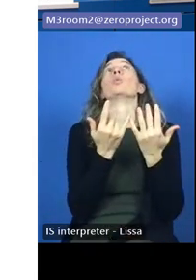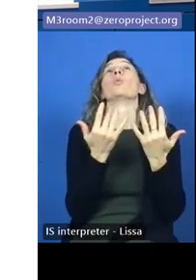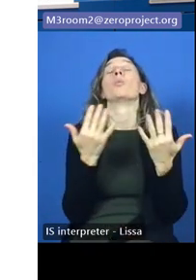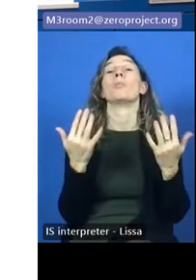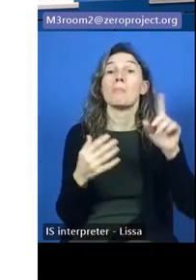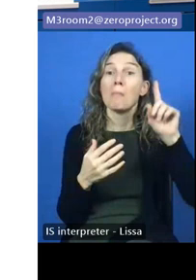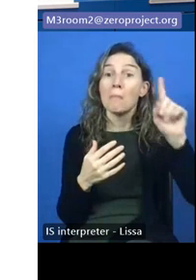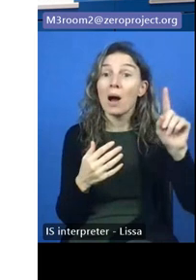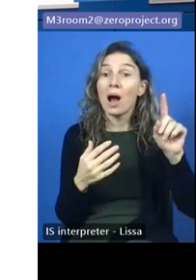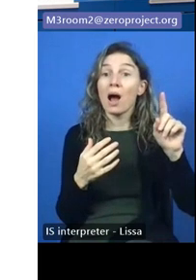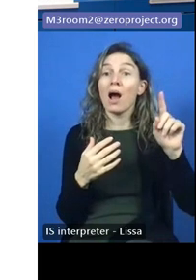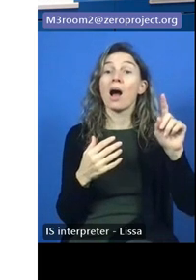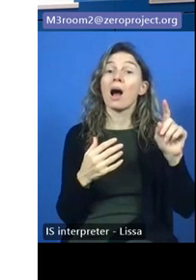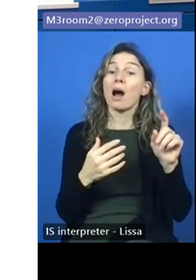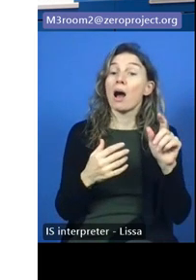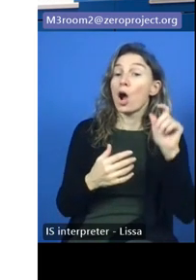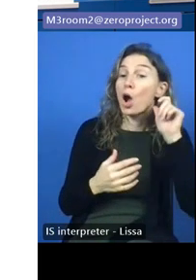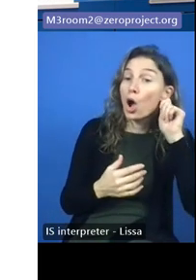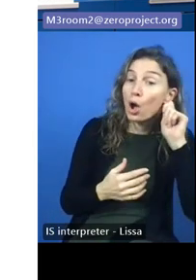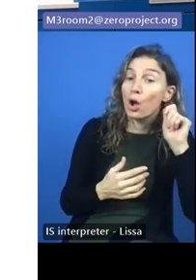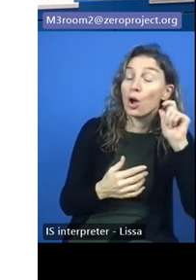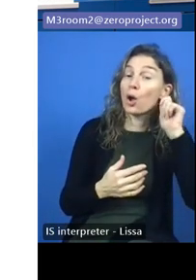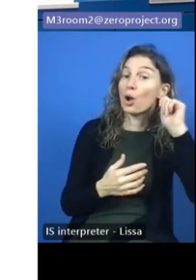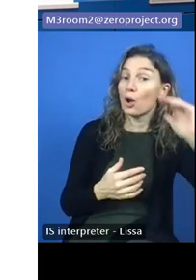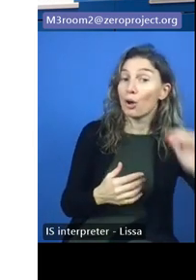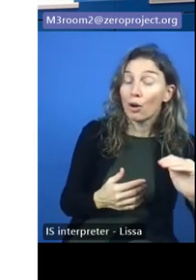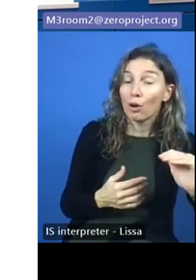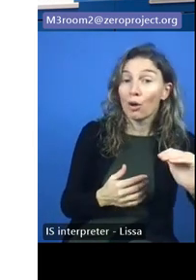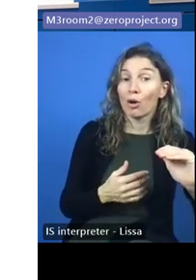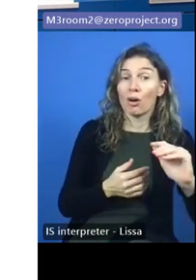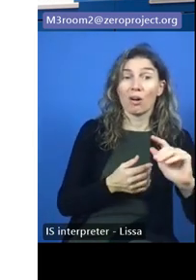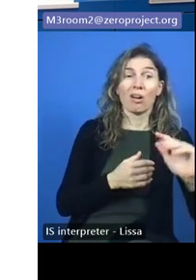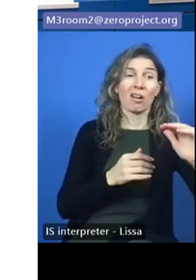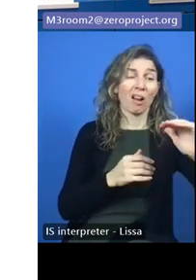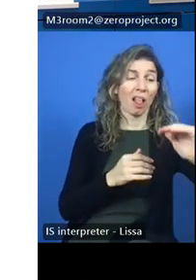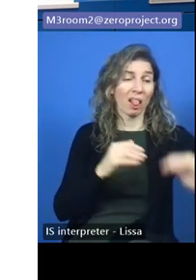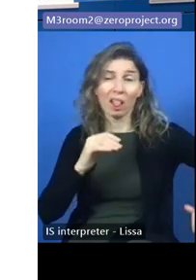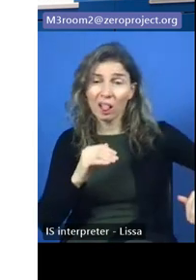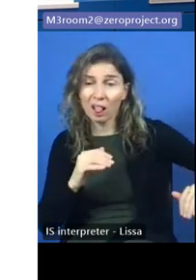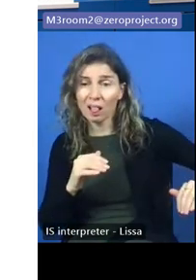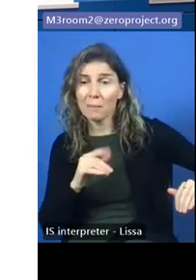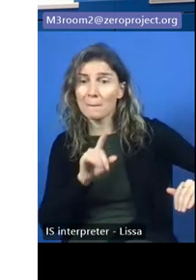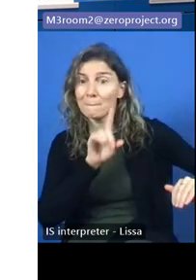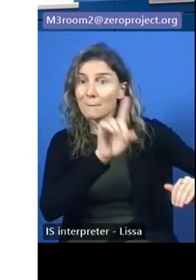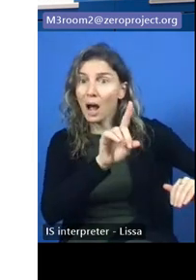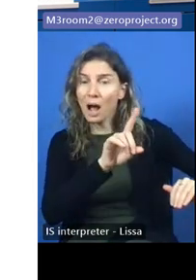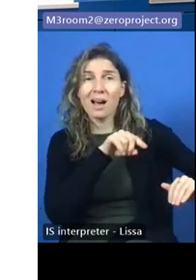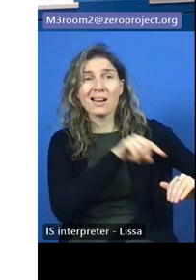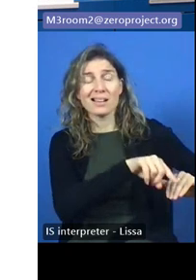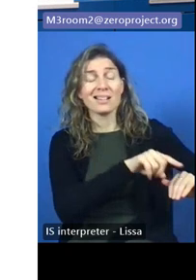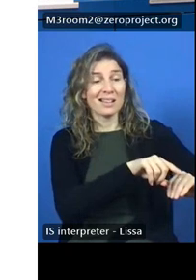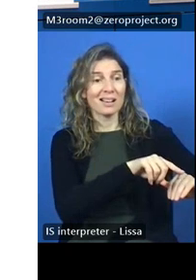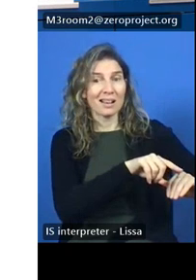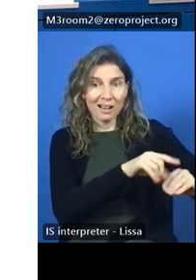marginalized women and girls has a ripple effect on their families and their communities, and this leads to economic